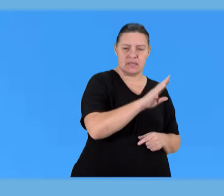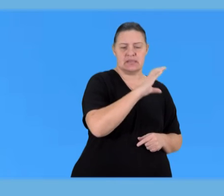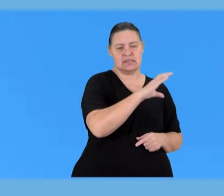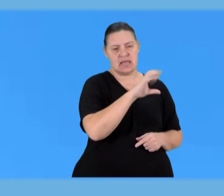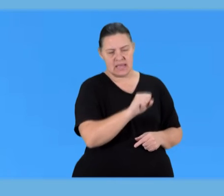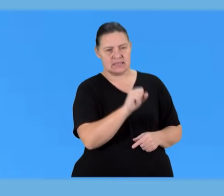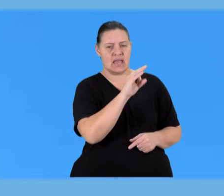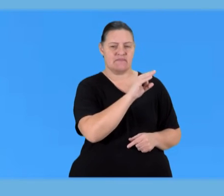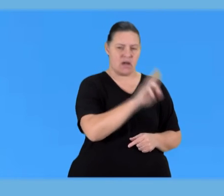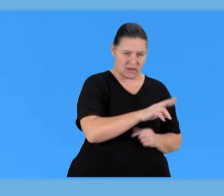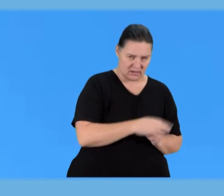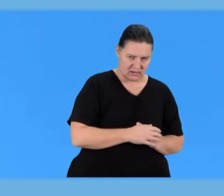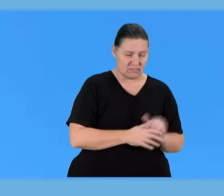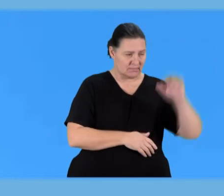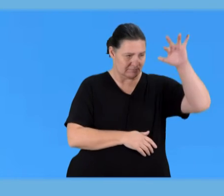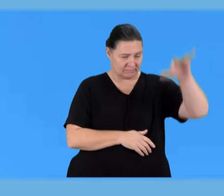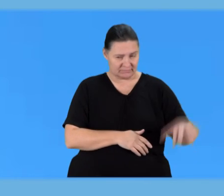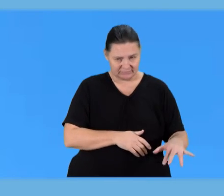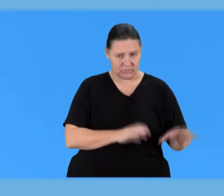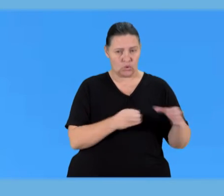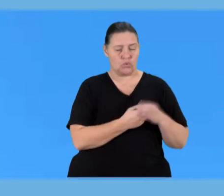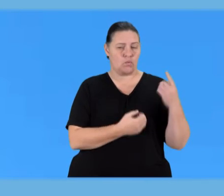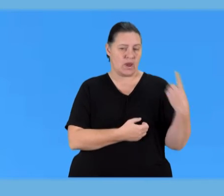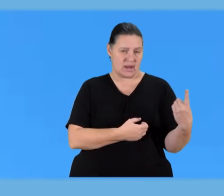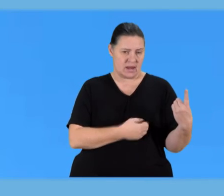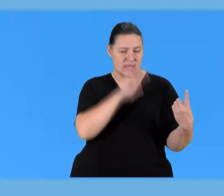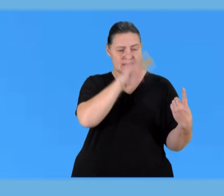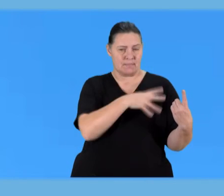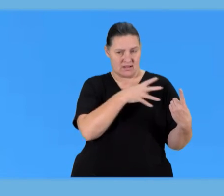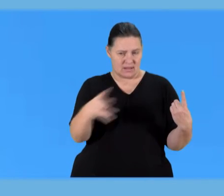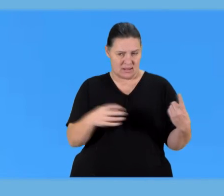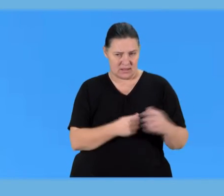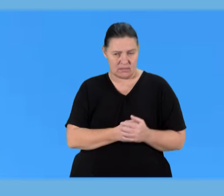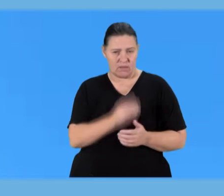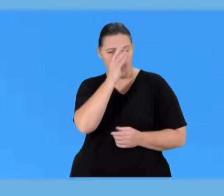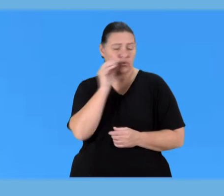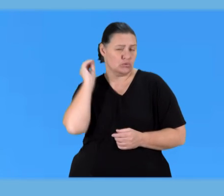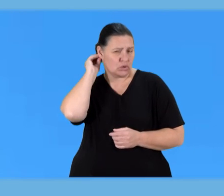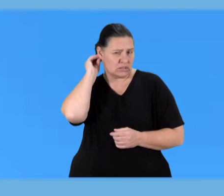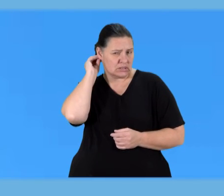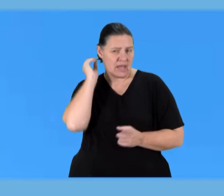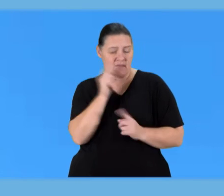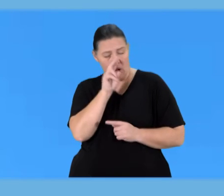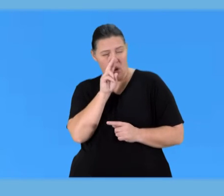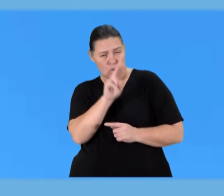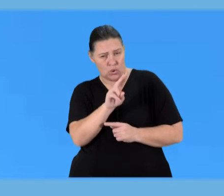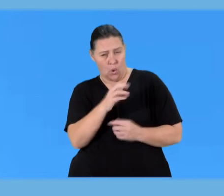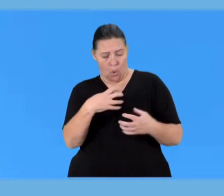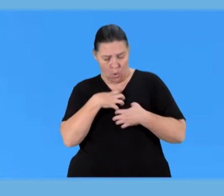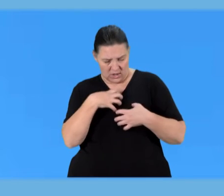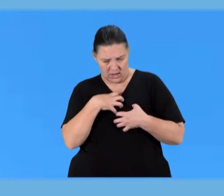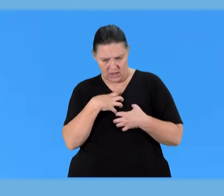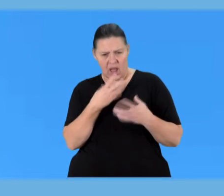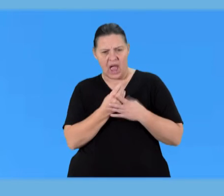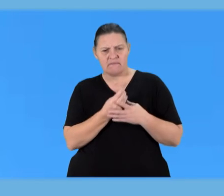Cs, and Fr. So these are the elements that you find in group 1 of the periodic table. You will notice that if you look at your own